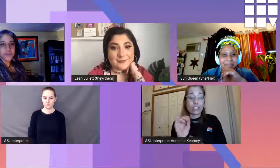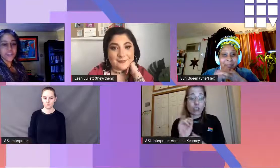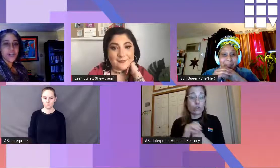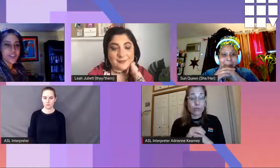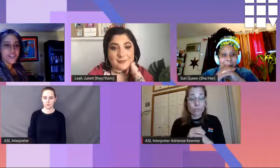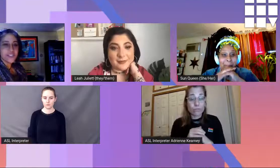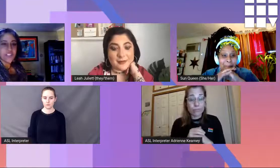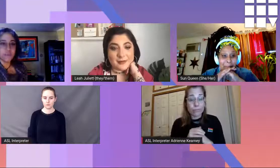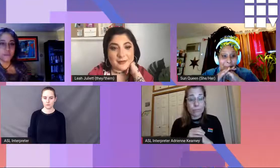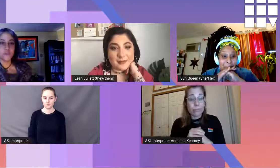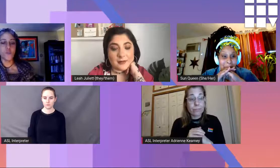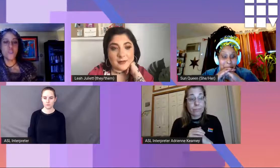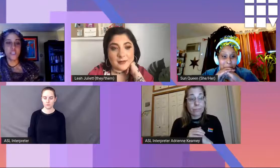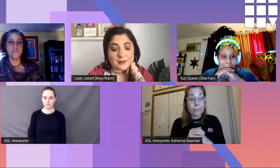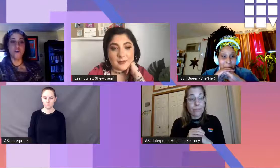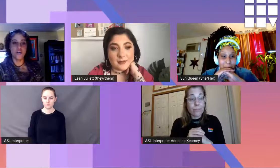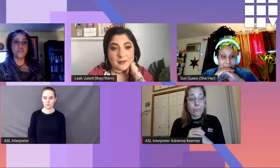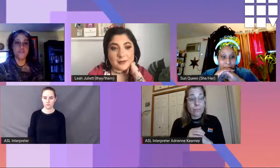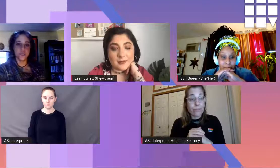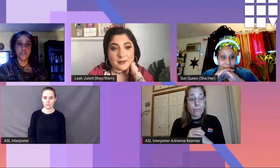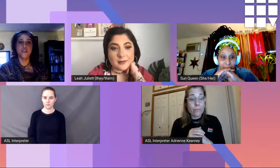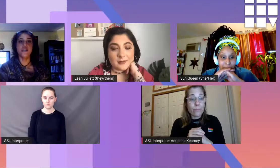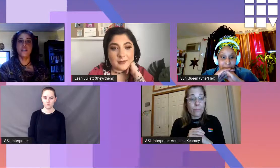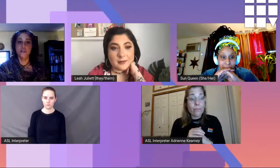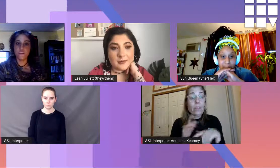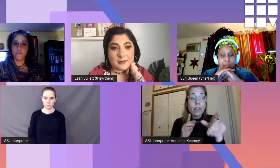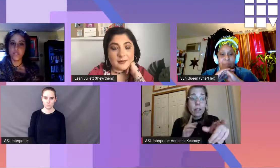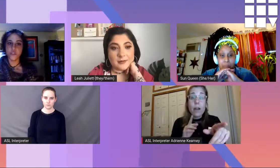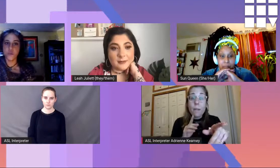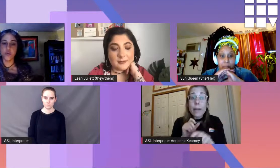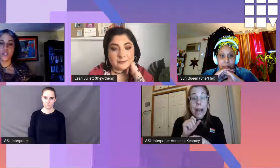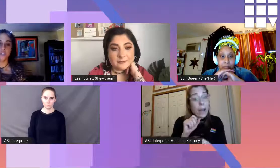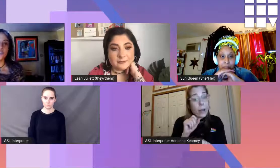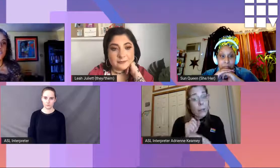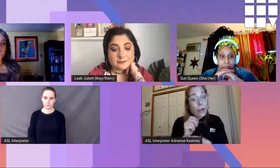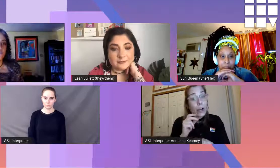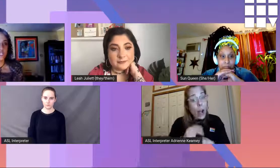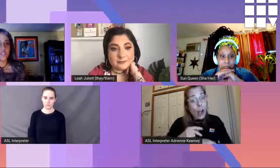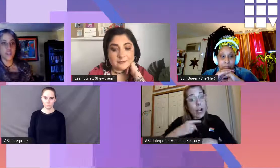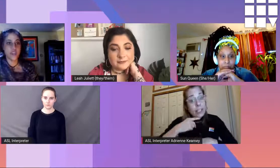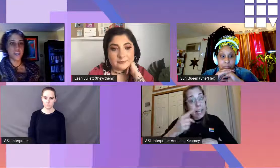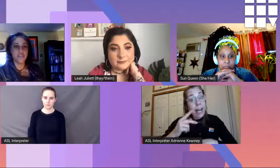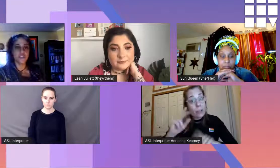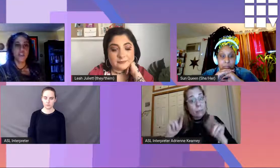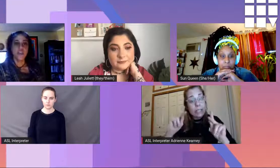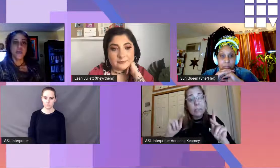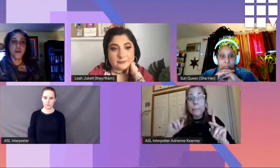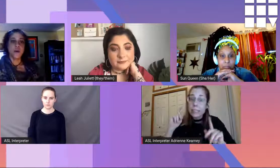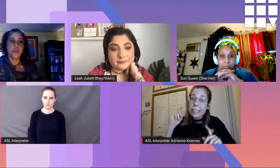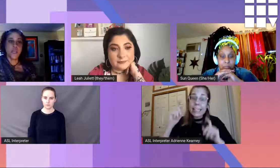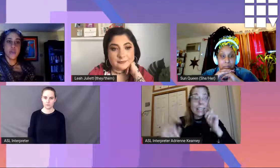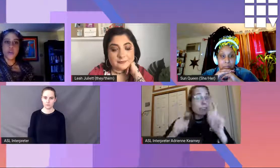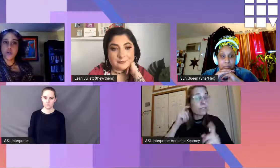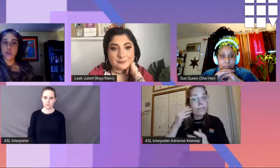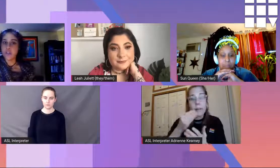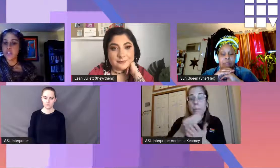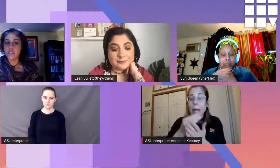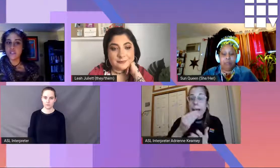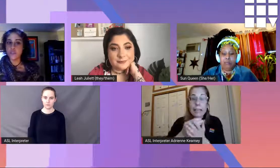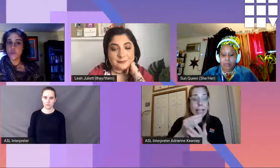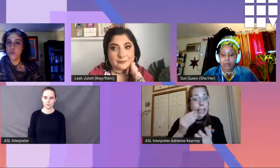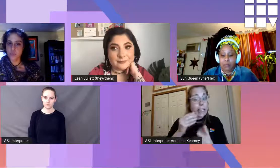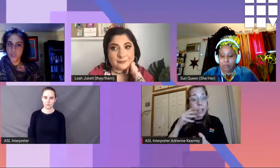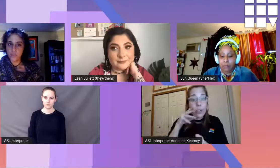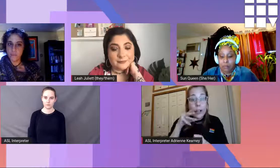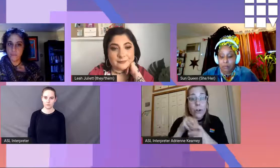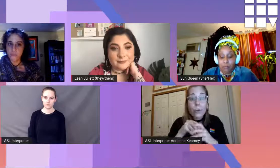but I work very hard at telling people to give us money, give money to organizers, give money to activists, and work hard at not